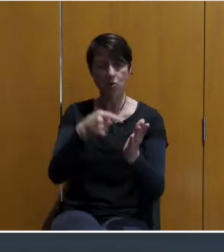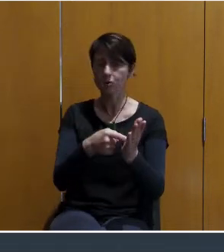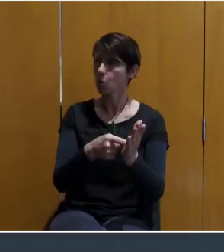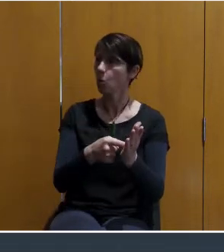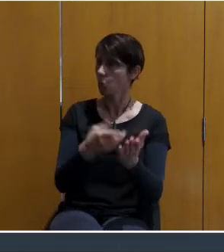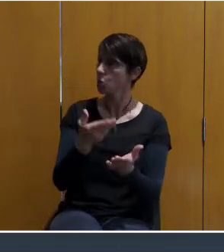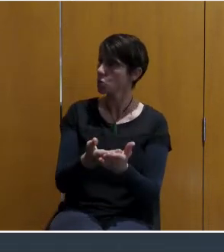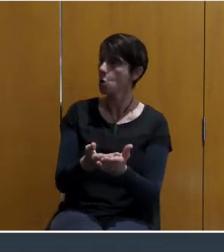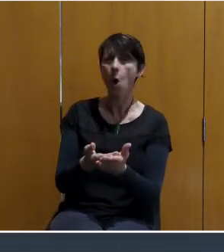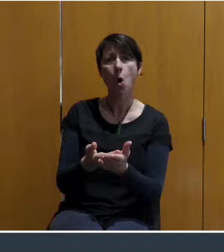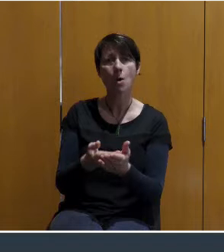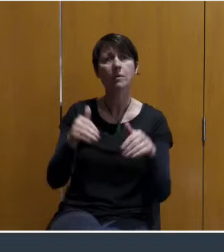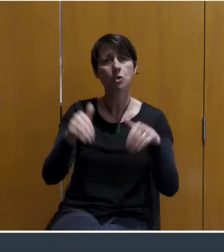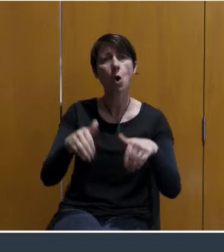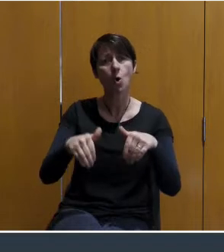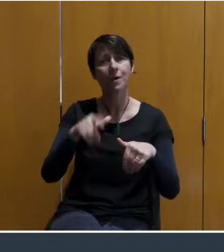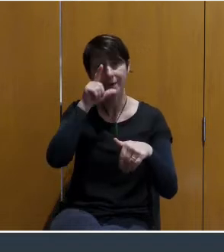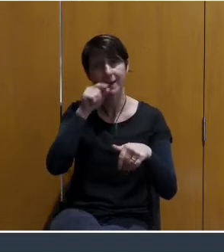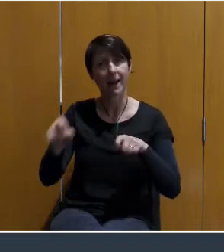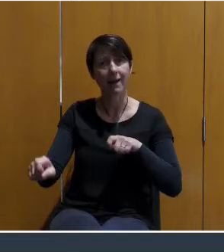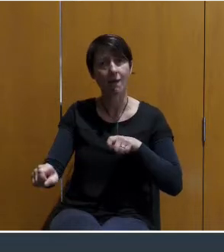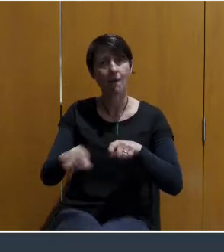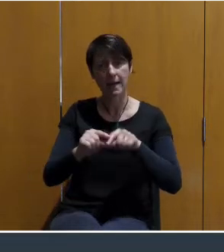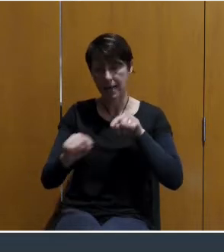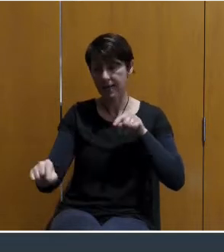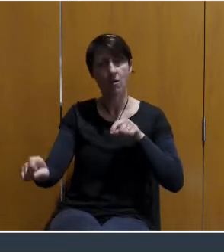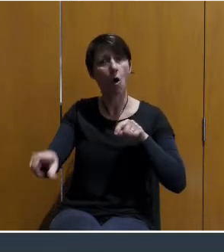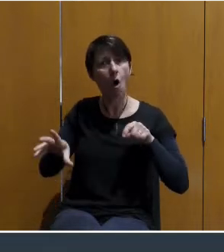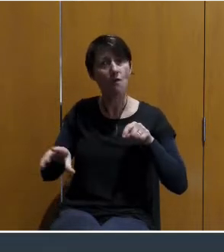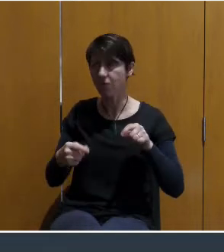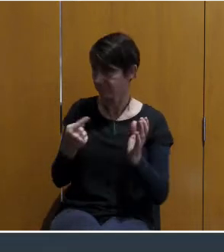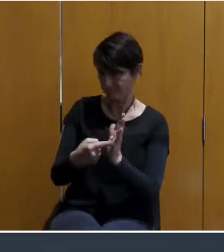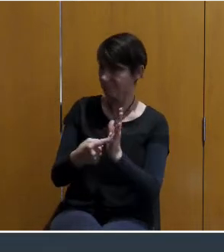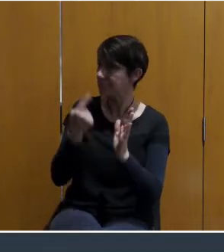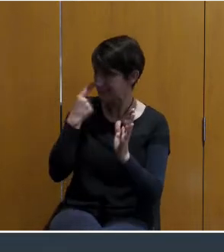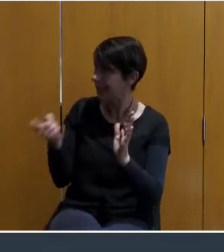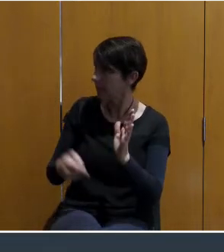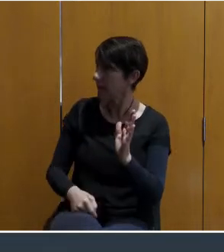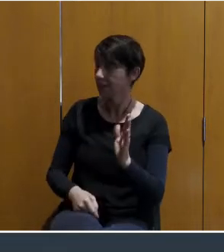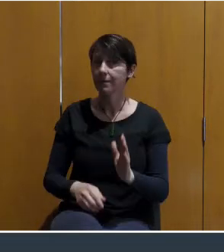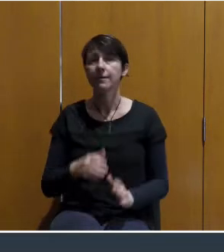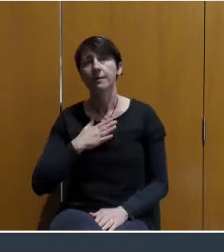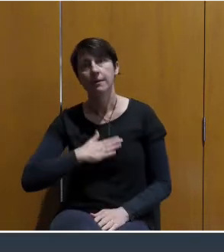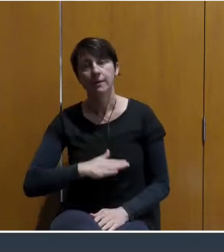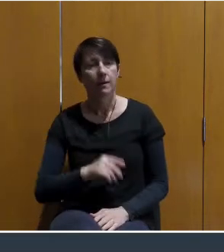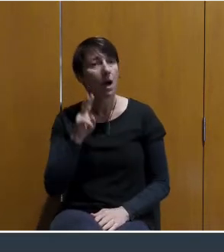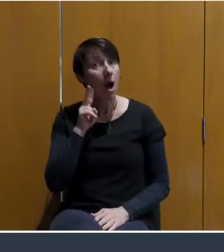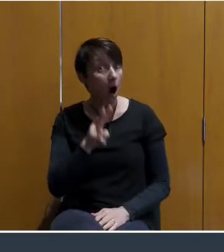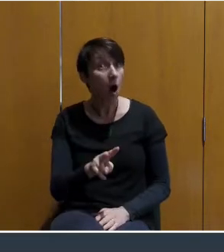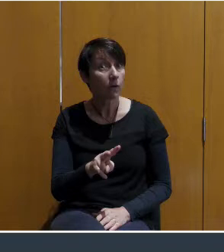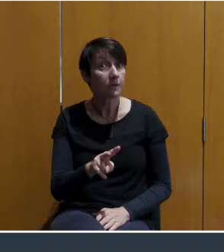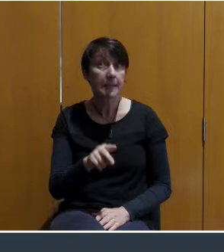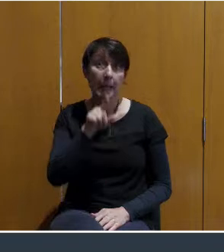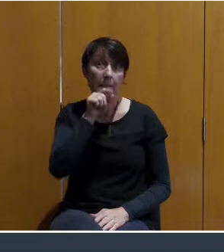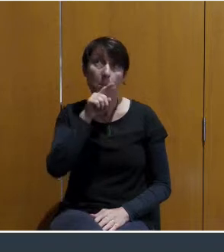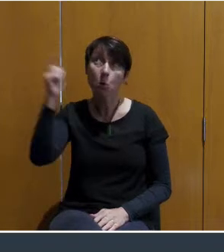Just getting to the dates, I've seen them arrive as early as June, the end of June, July is when